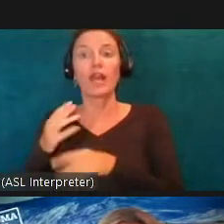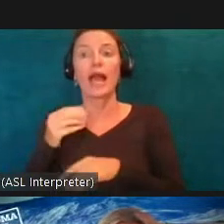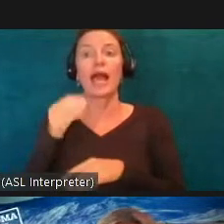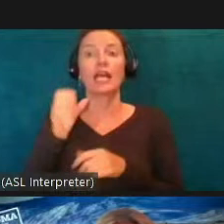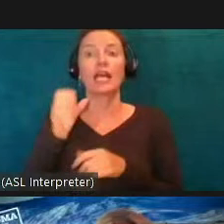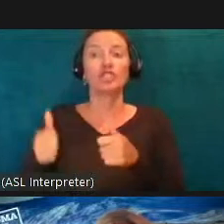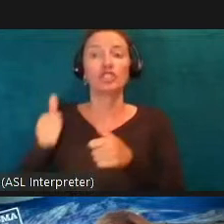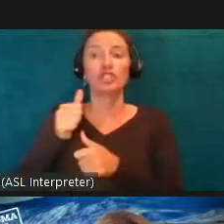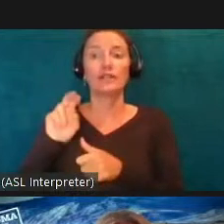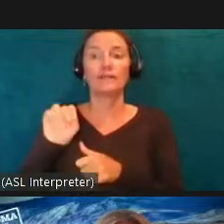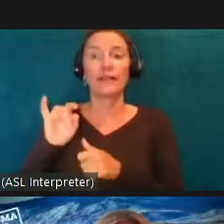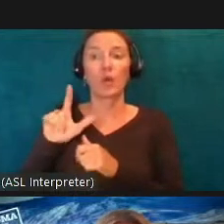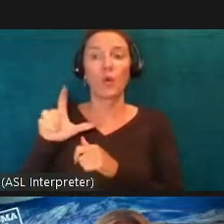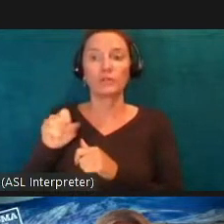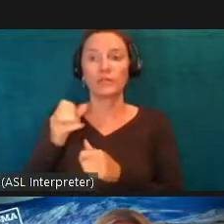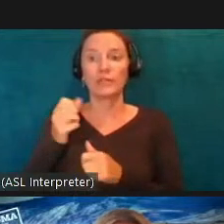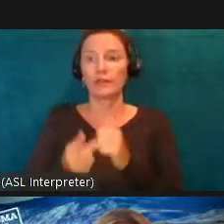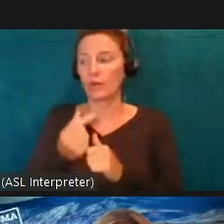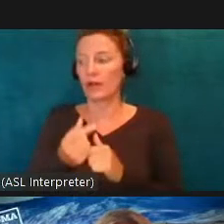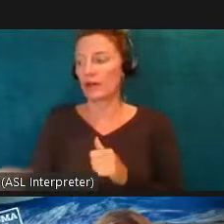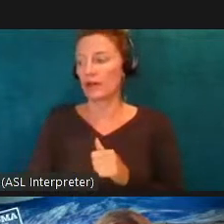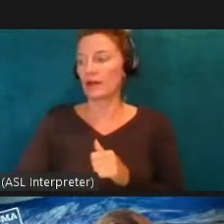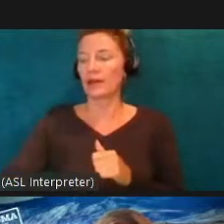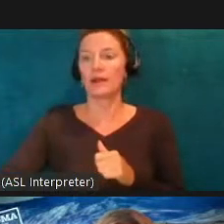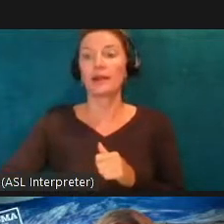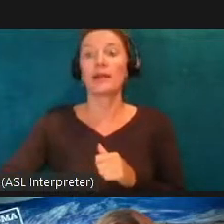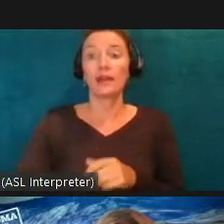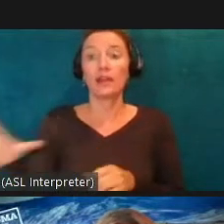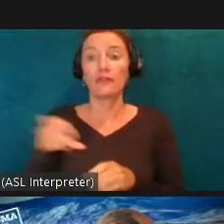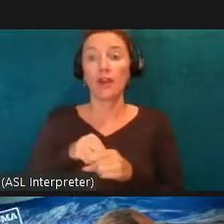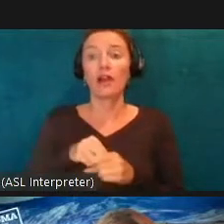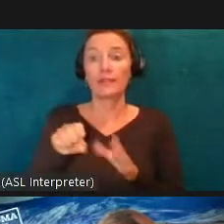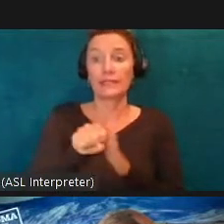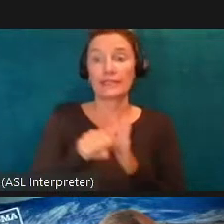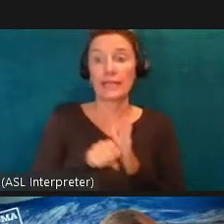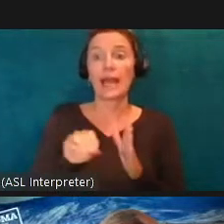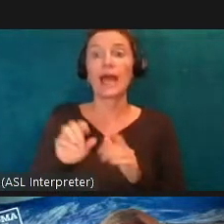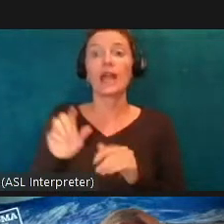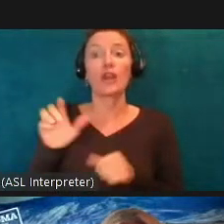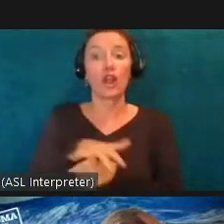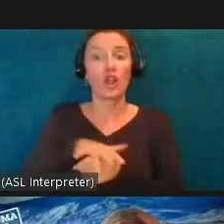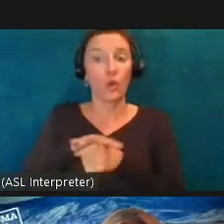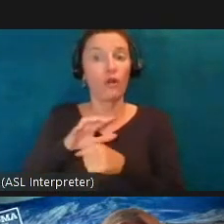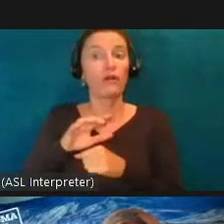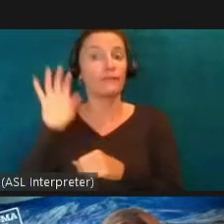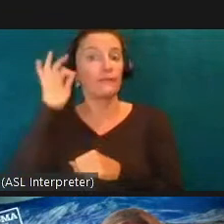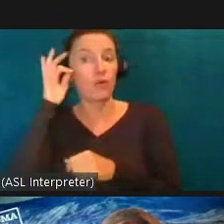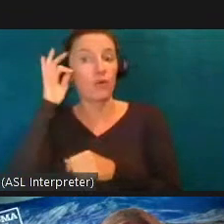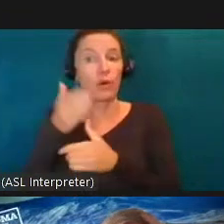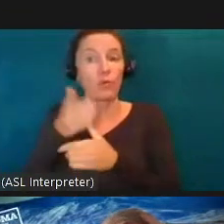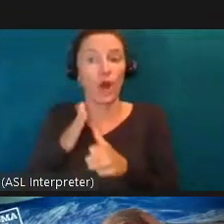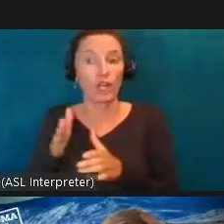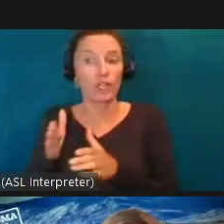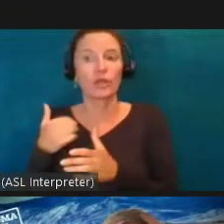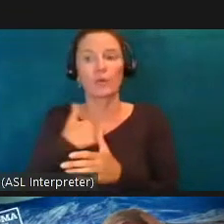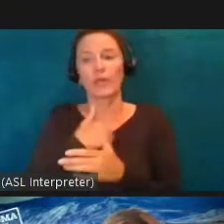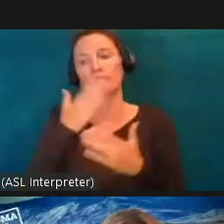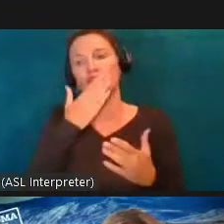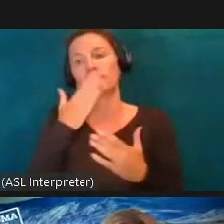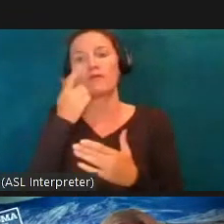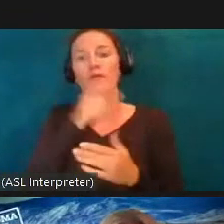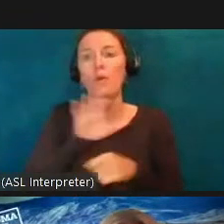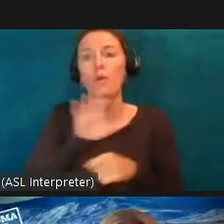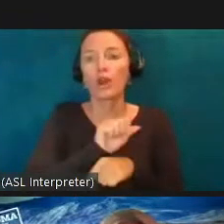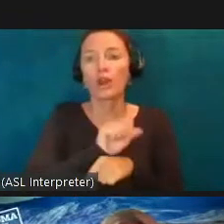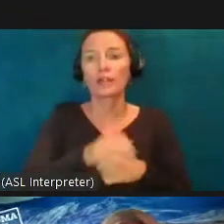Nichols and all who are involved from both state, local, federal partners. We are so grateful for your work. And if we take a look at